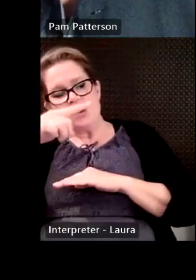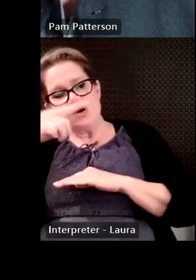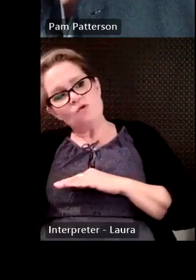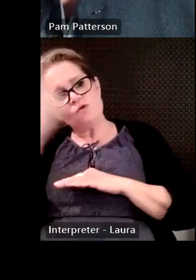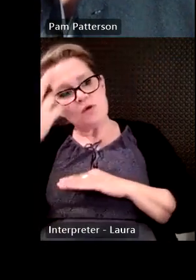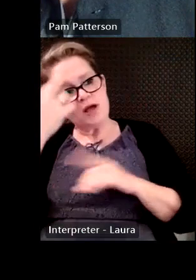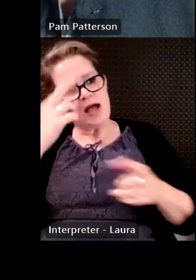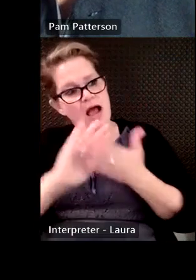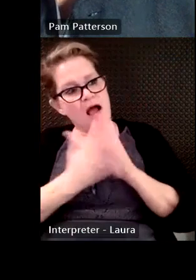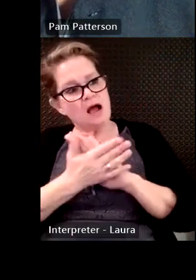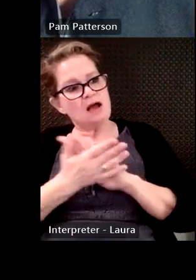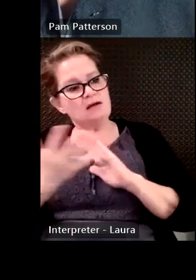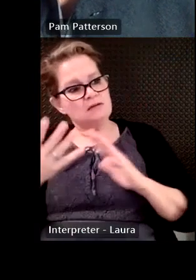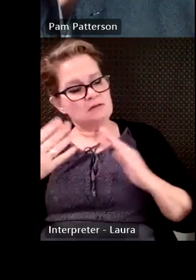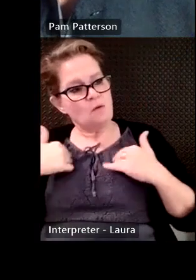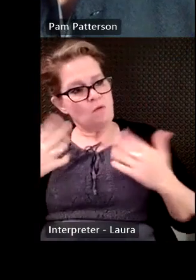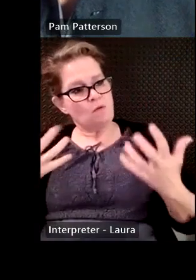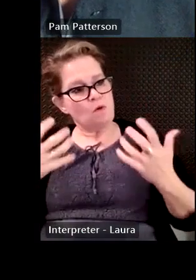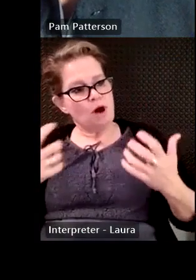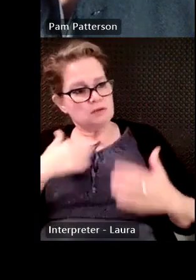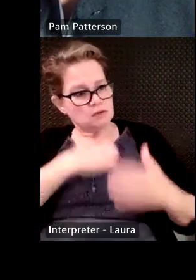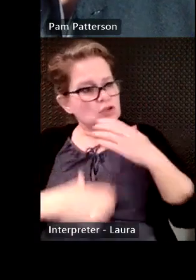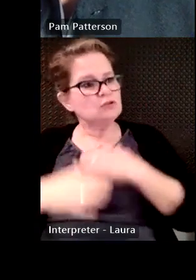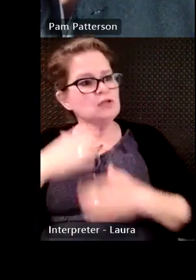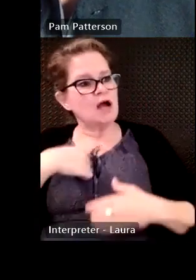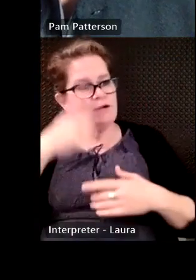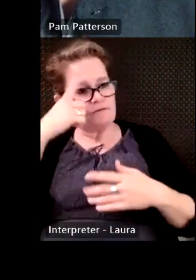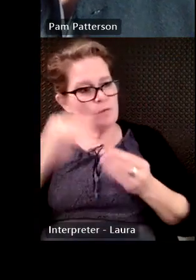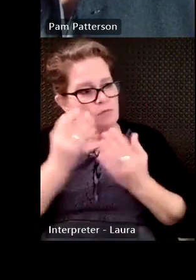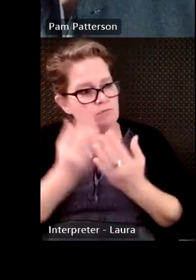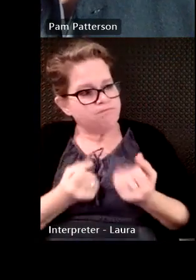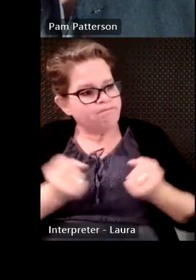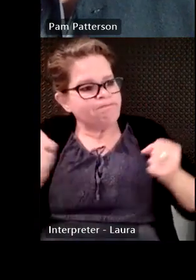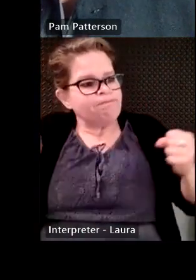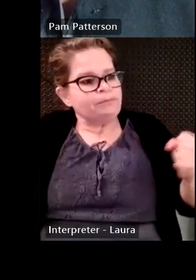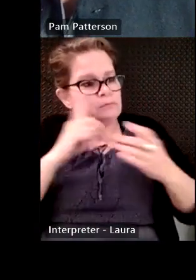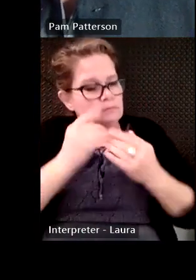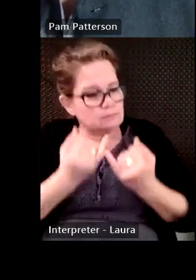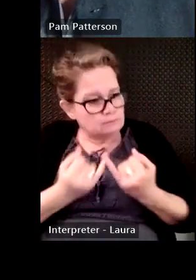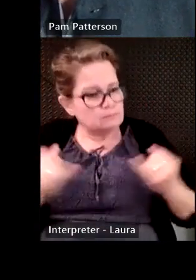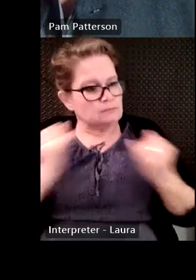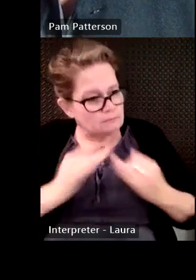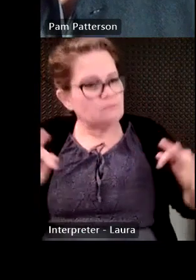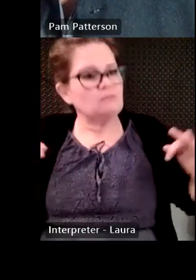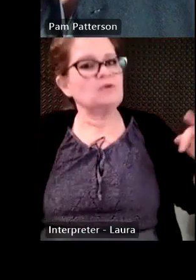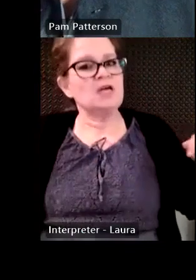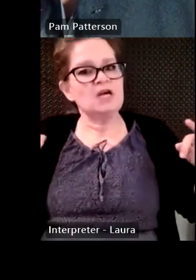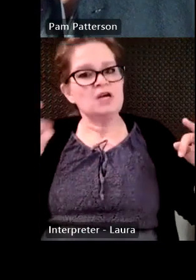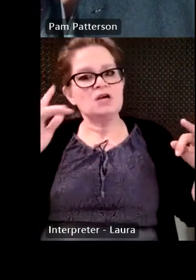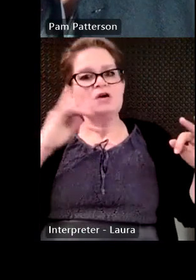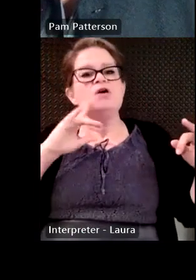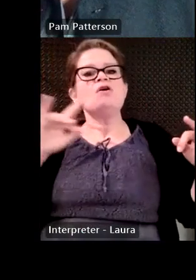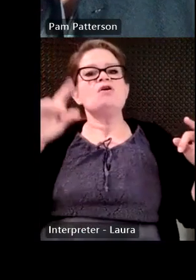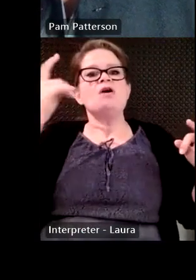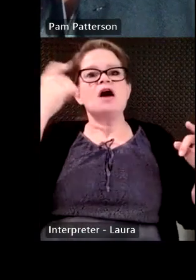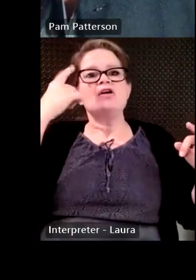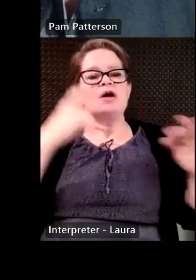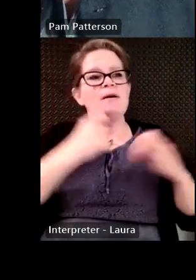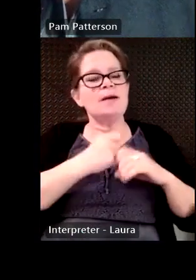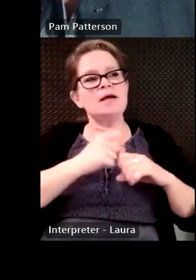intimate access, to press itself to, in the words of Katerina Kolarova, to imagine CRIP